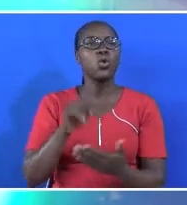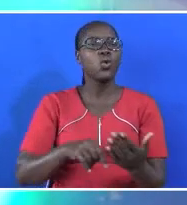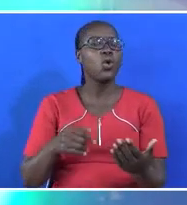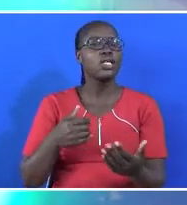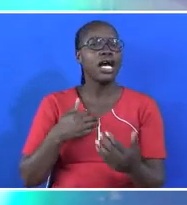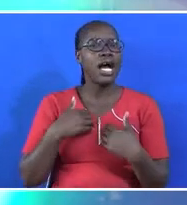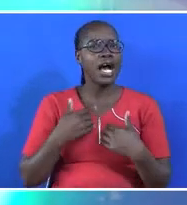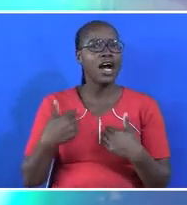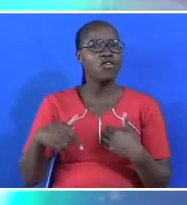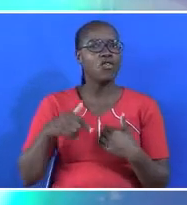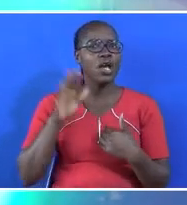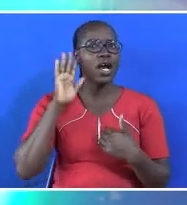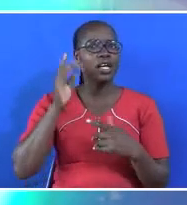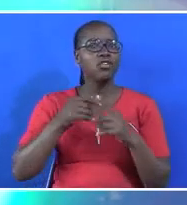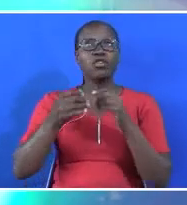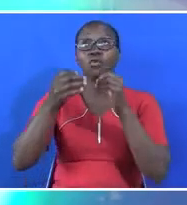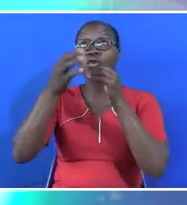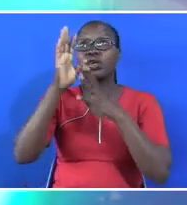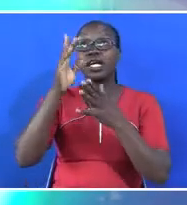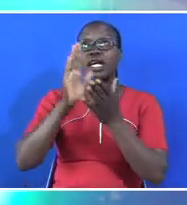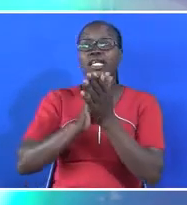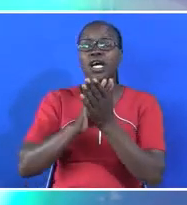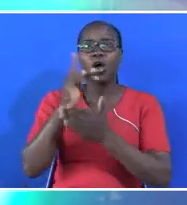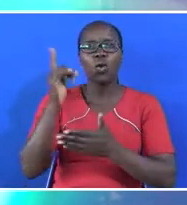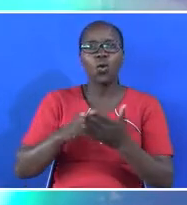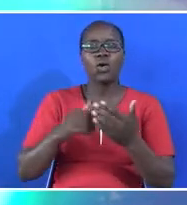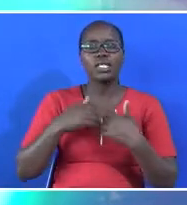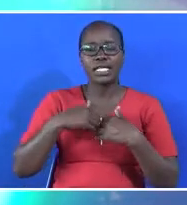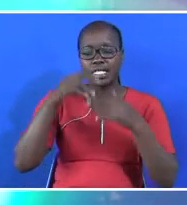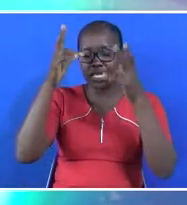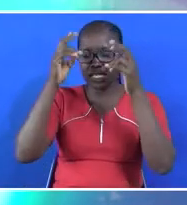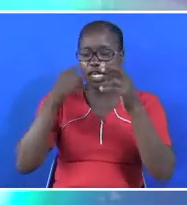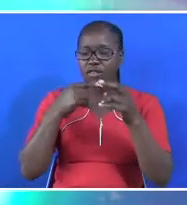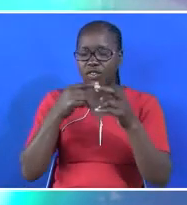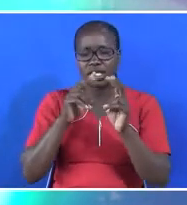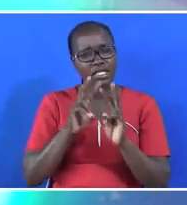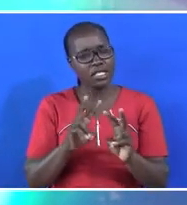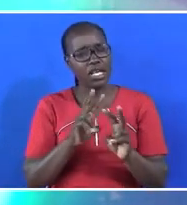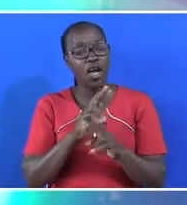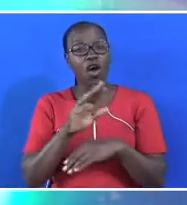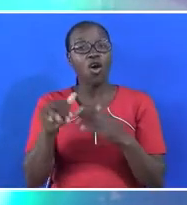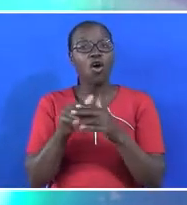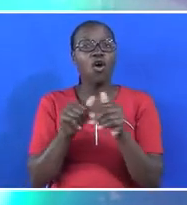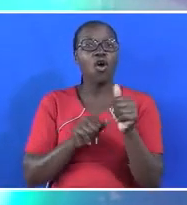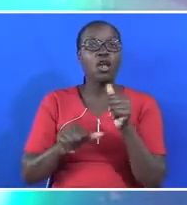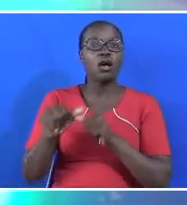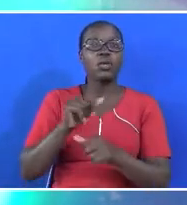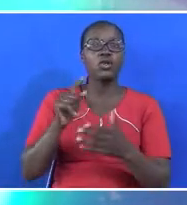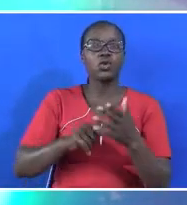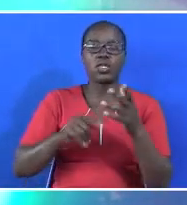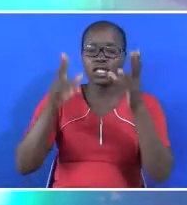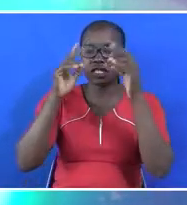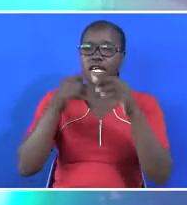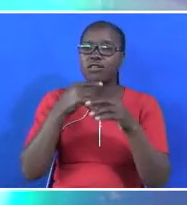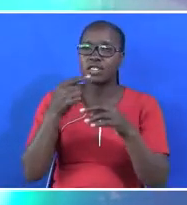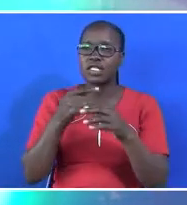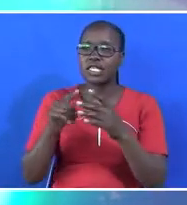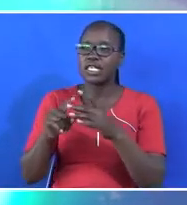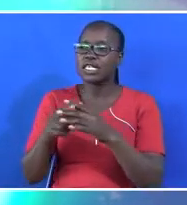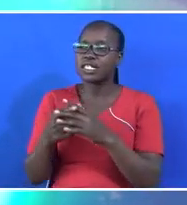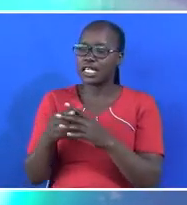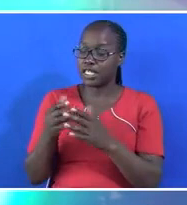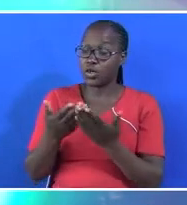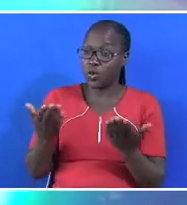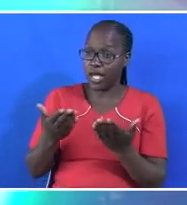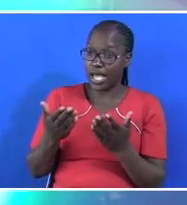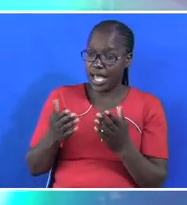heard from God, and what has the devil said? See, it's all about what the devil says. Started in the Garden